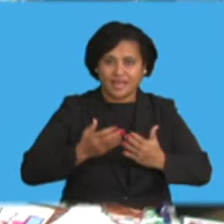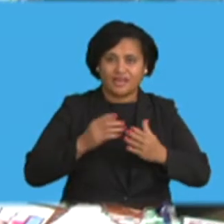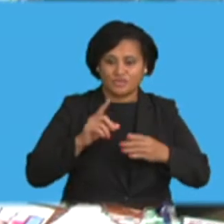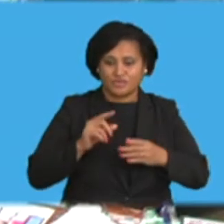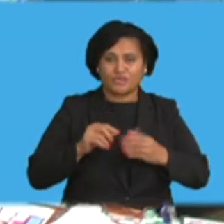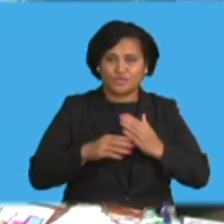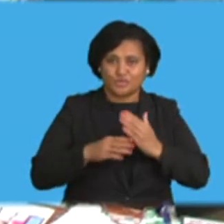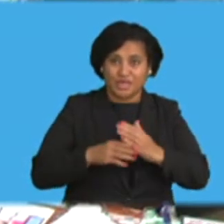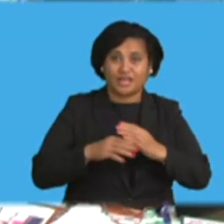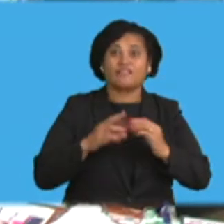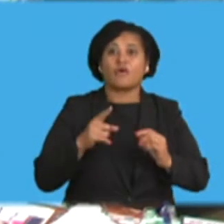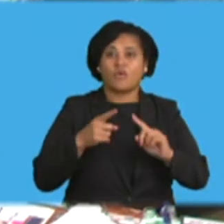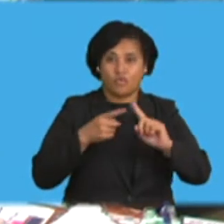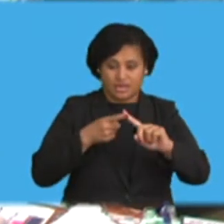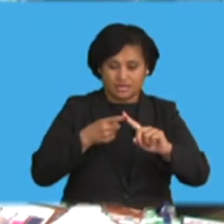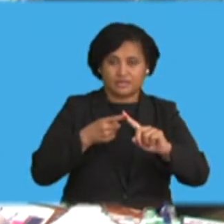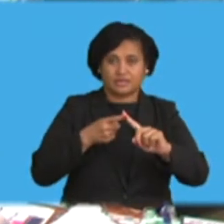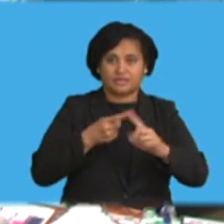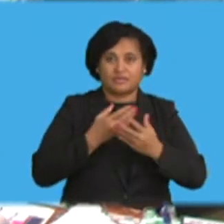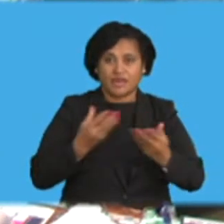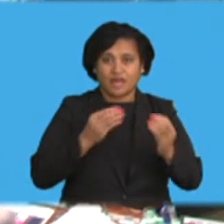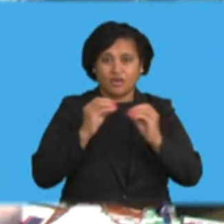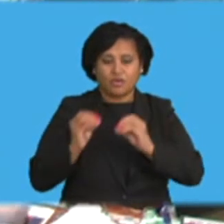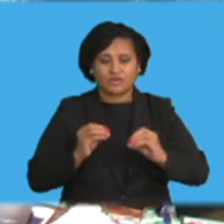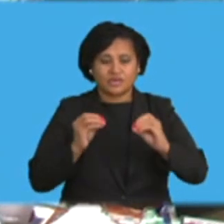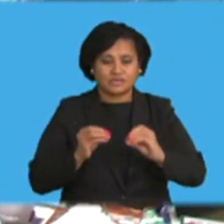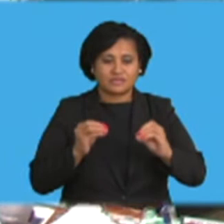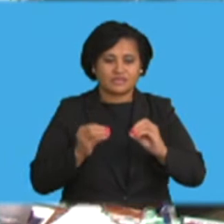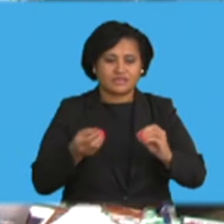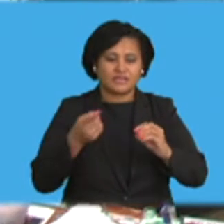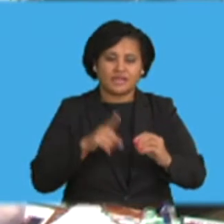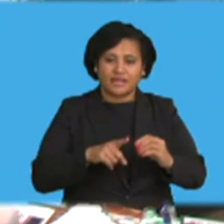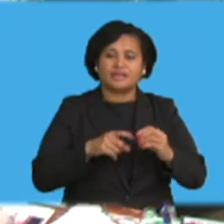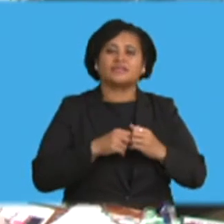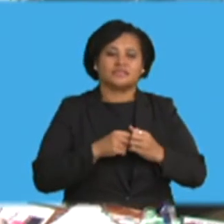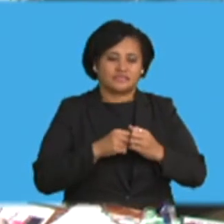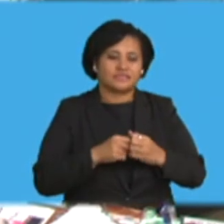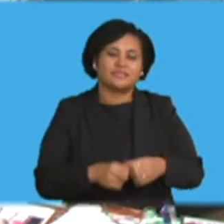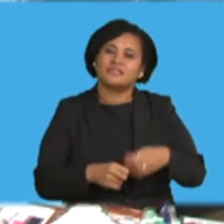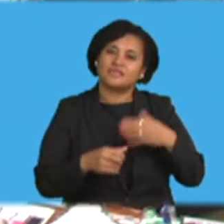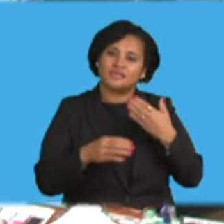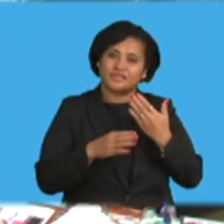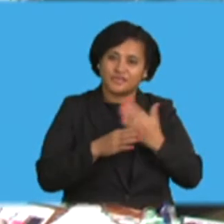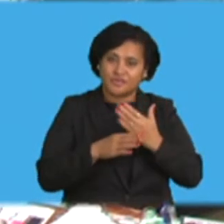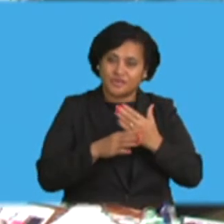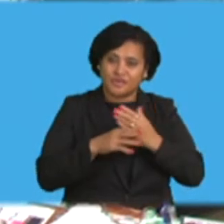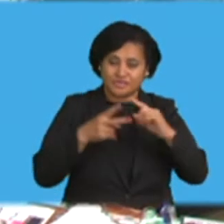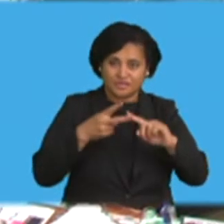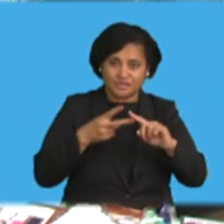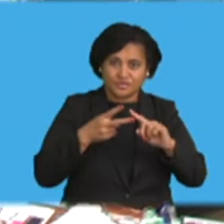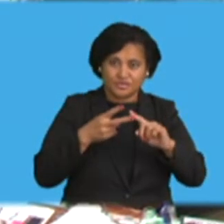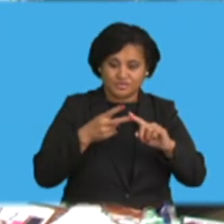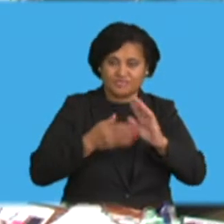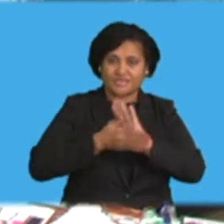the following. 1. Organizational and corporate relevancy. 2. Optimum